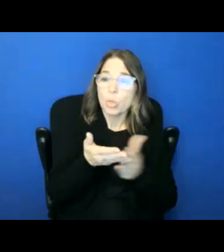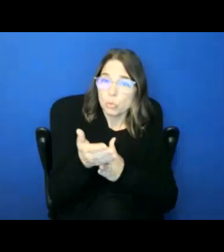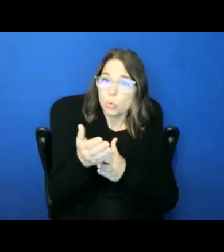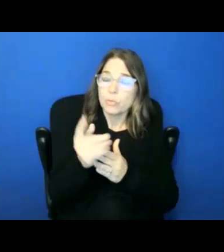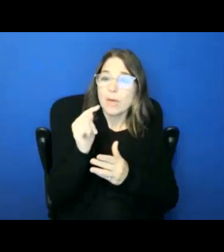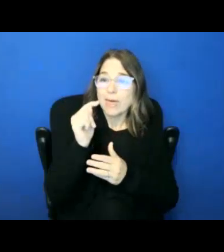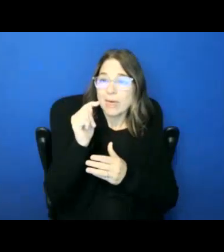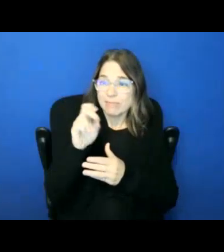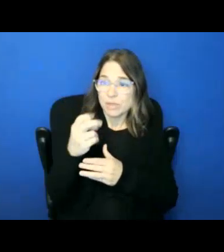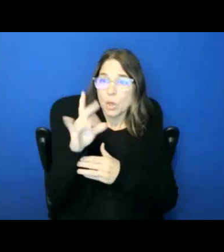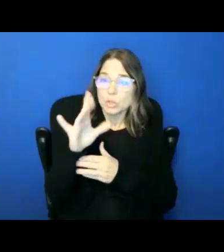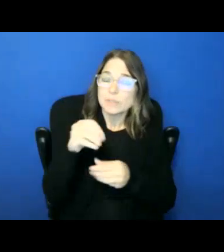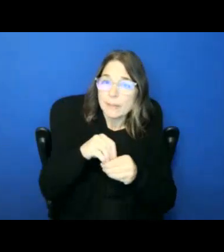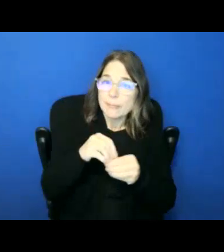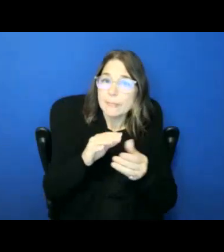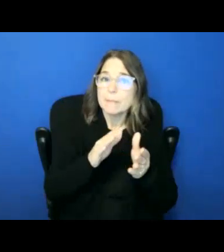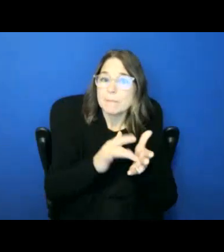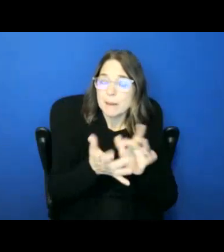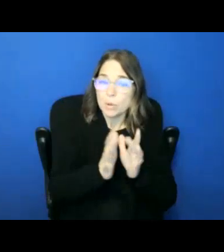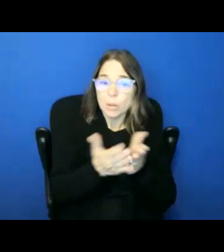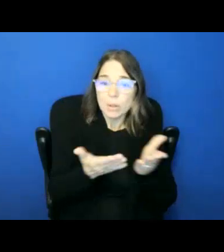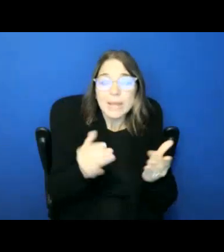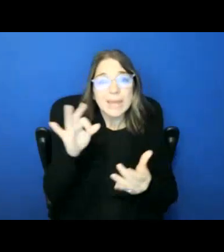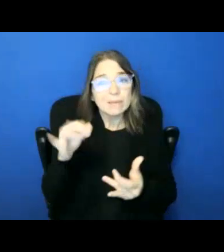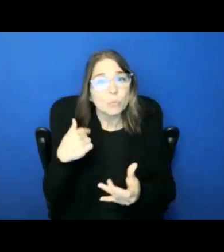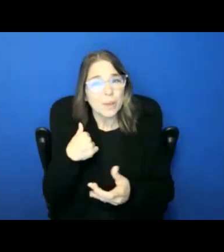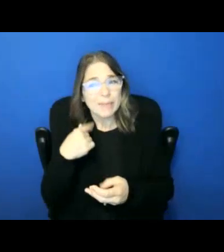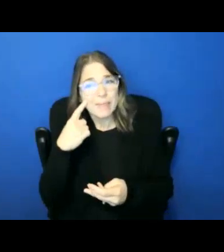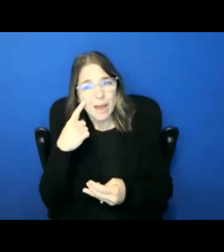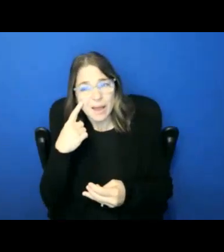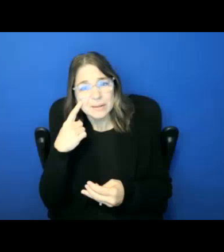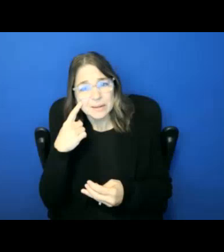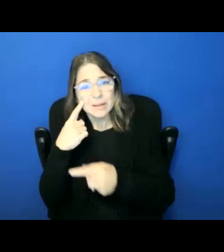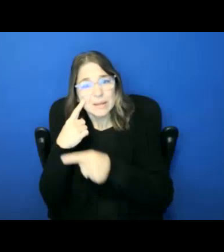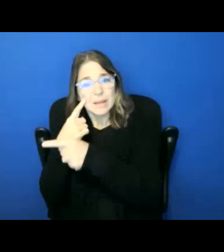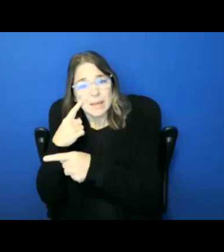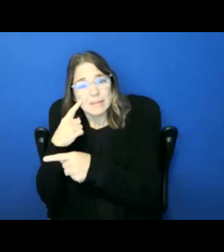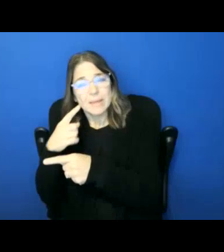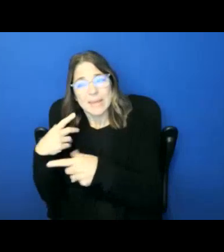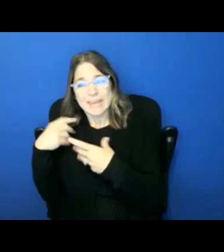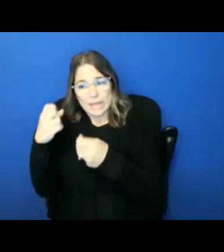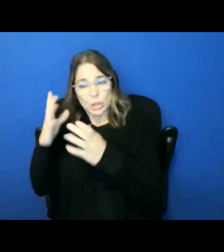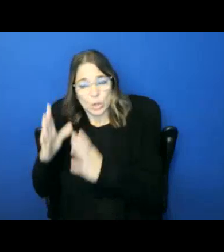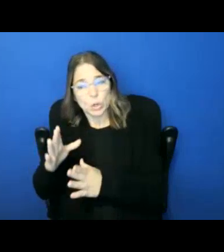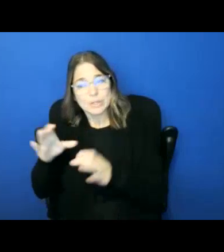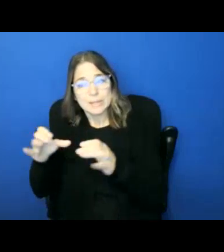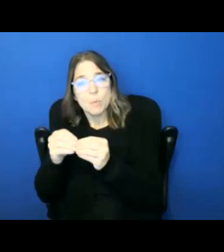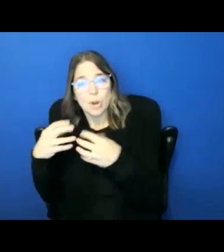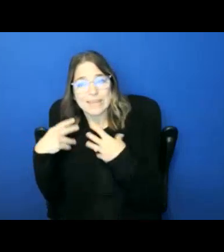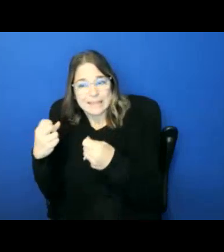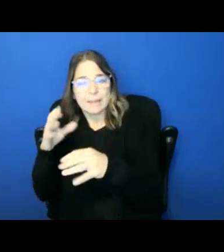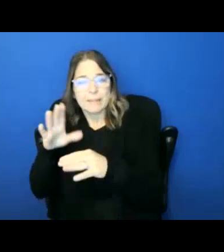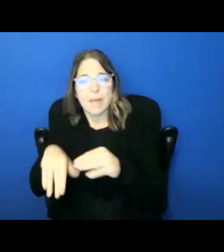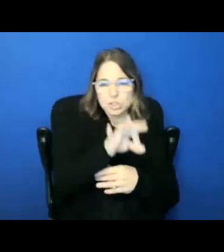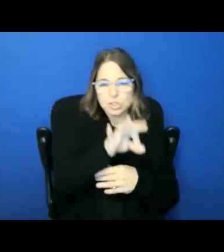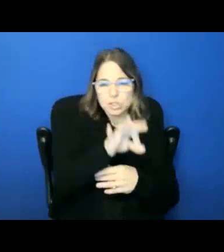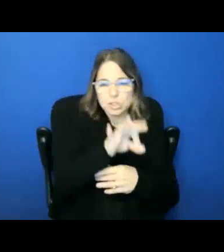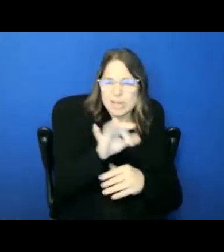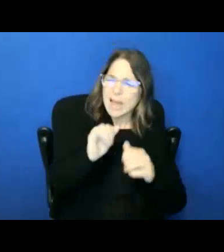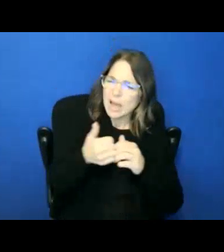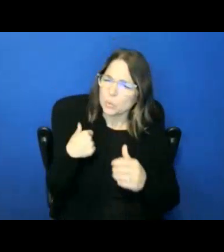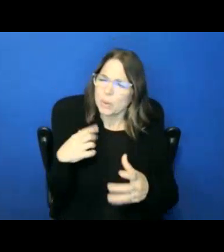Bible, if we saw Jesus as the ultimate healer who did more healing than preaching, then how do we embrace that there are